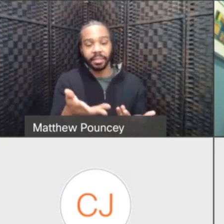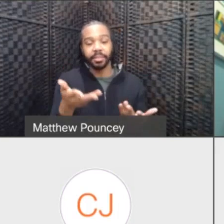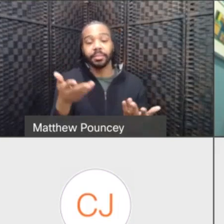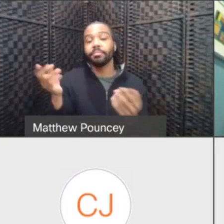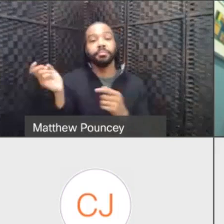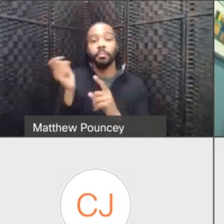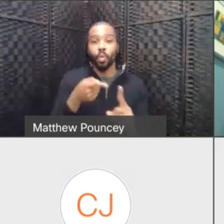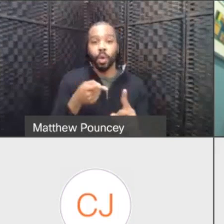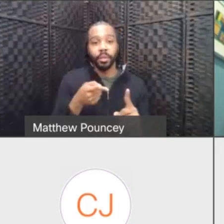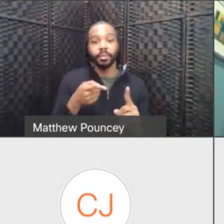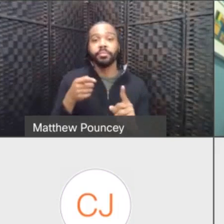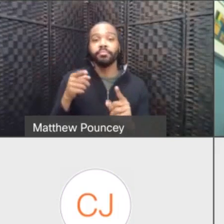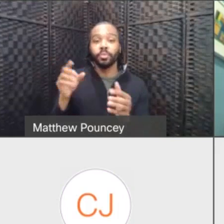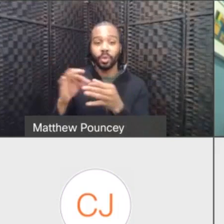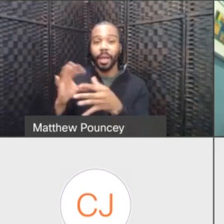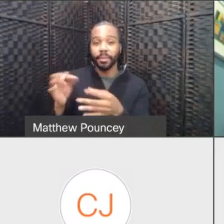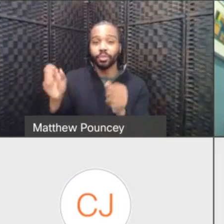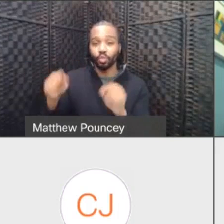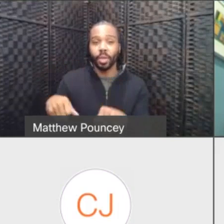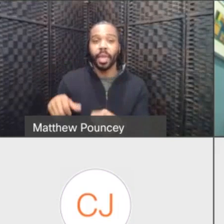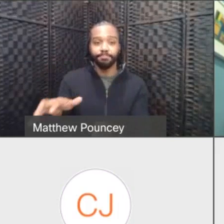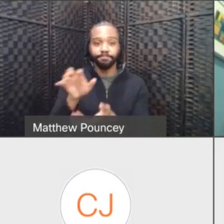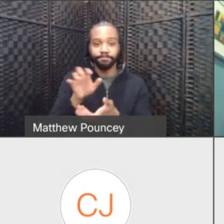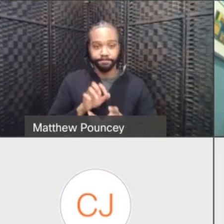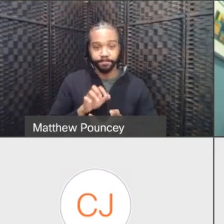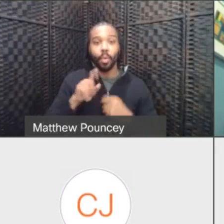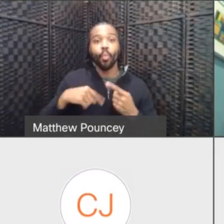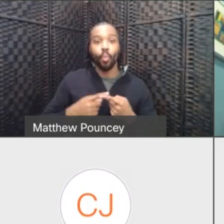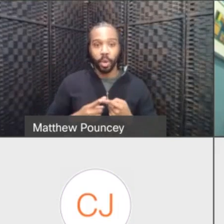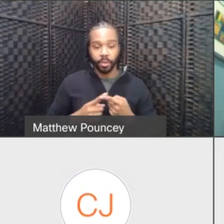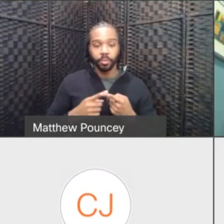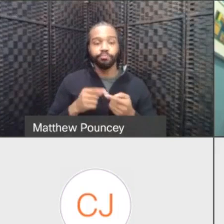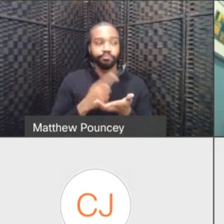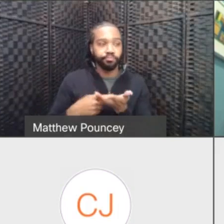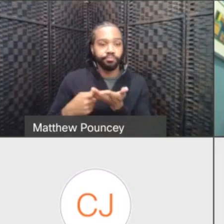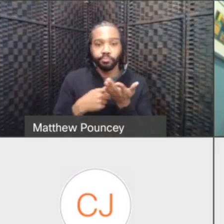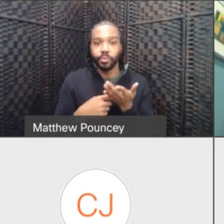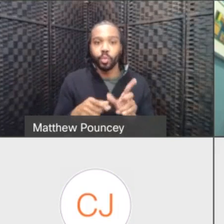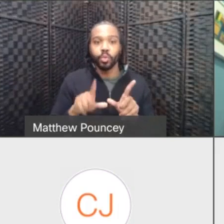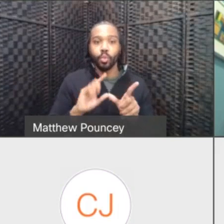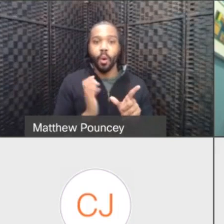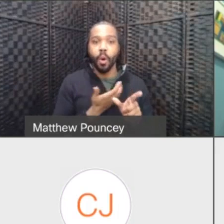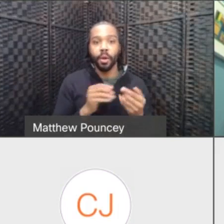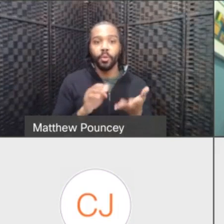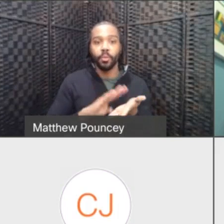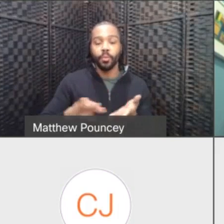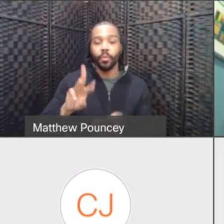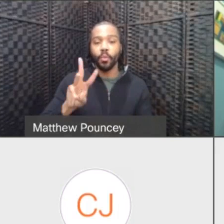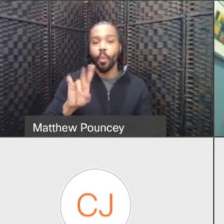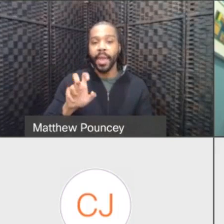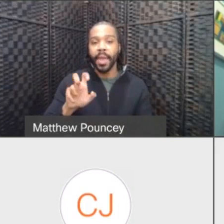point, those comments can be taken into account as we renew our waiver. But it is my understanding that